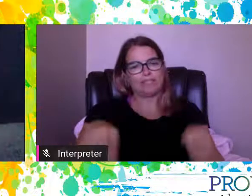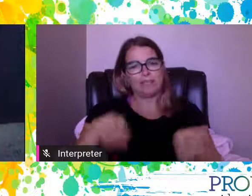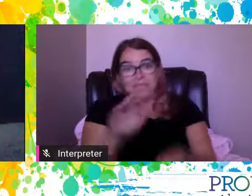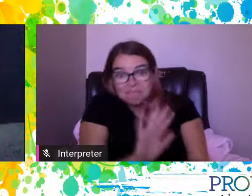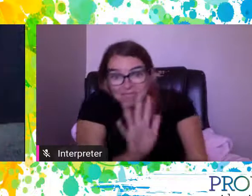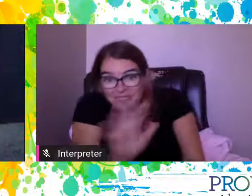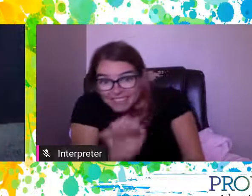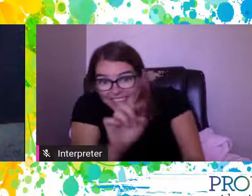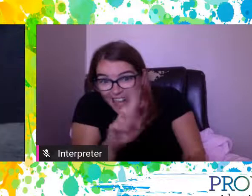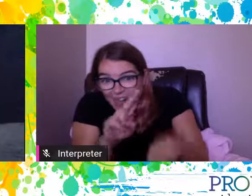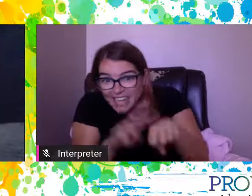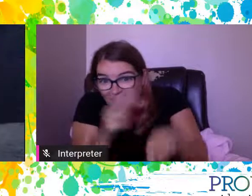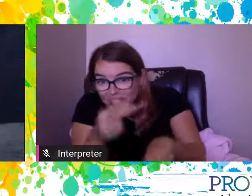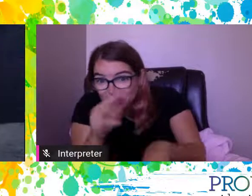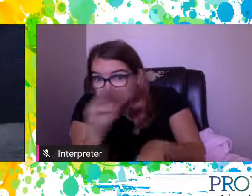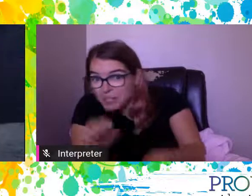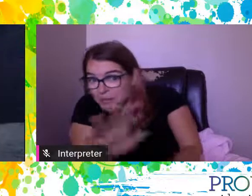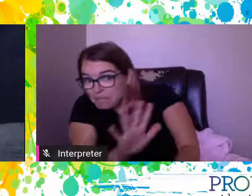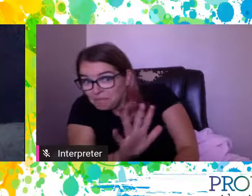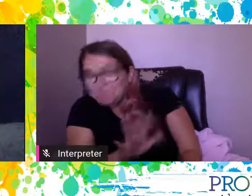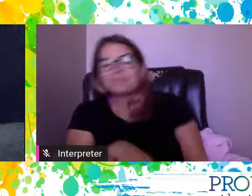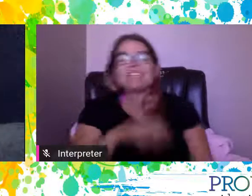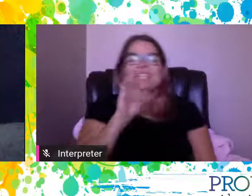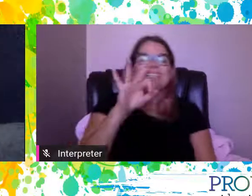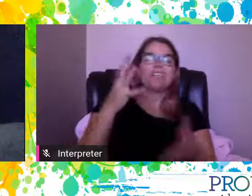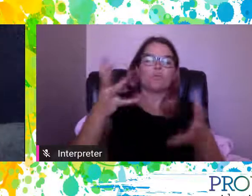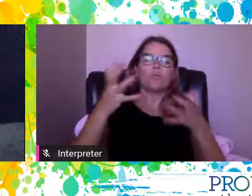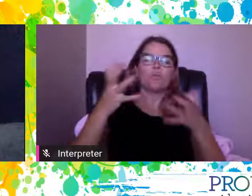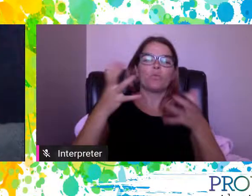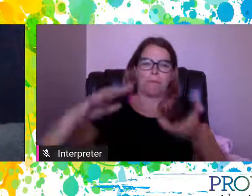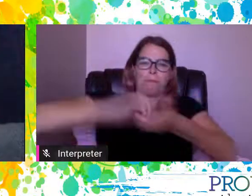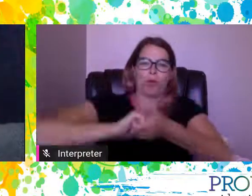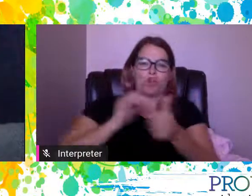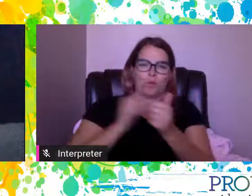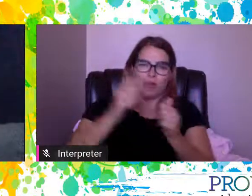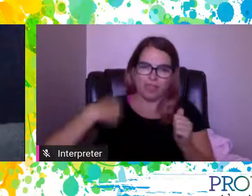History Museum. And so if you want to partner with us, just get in contact